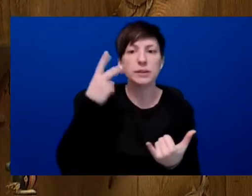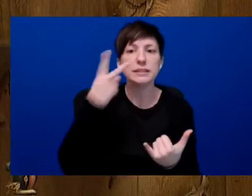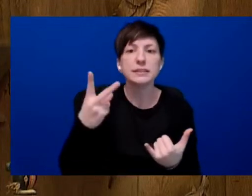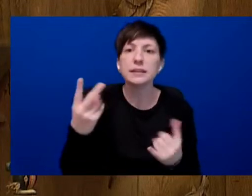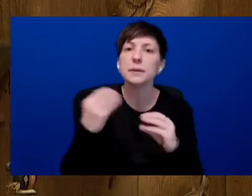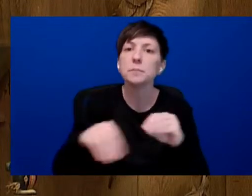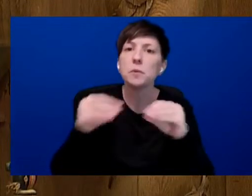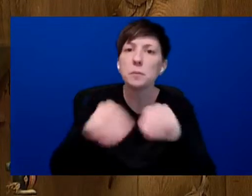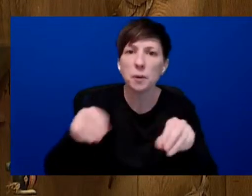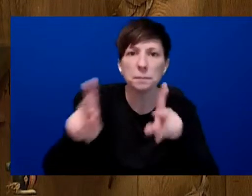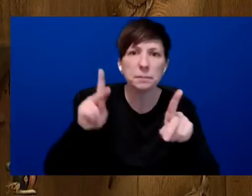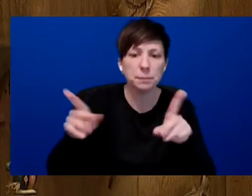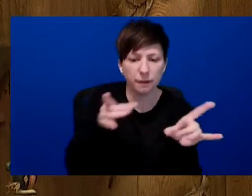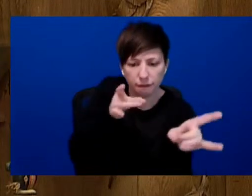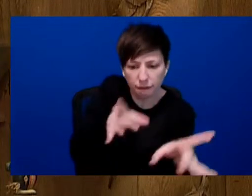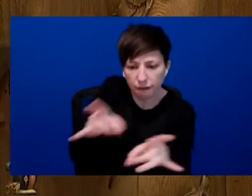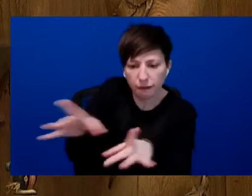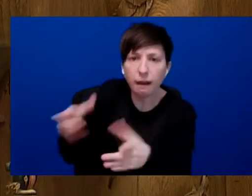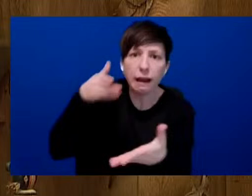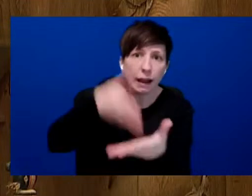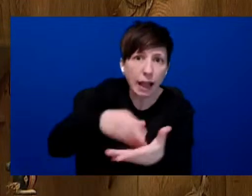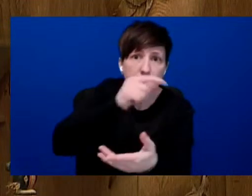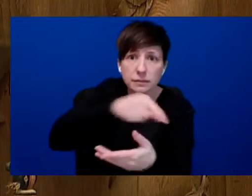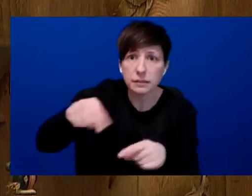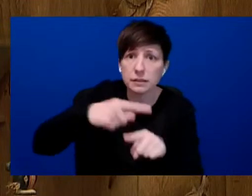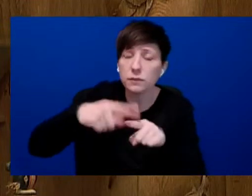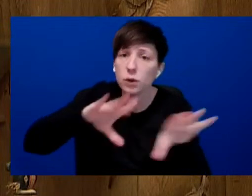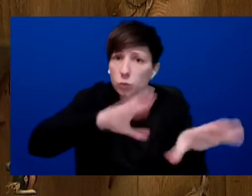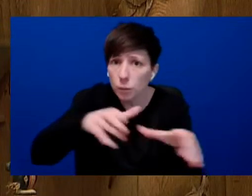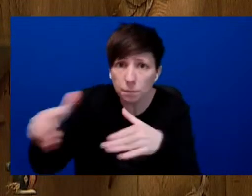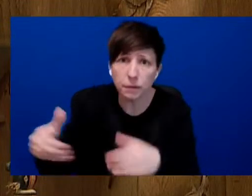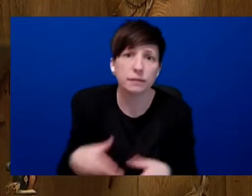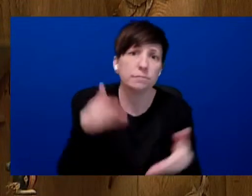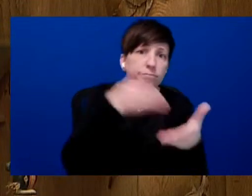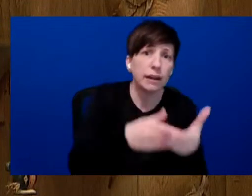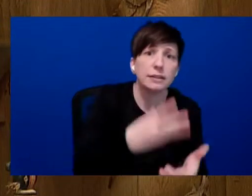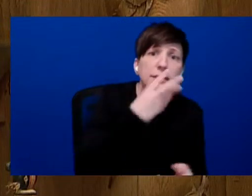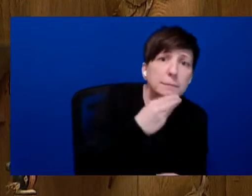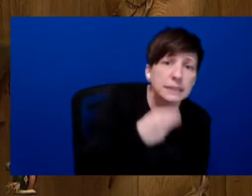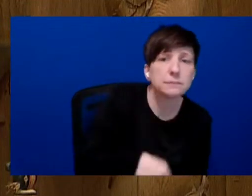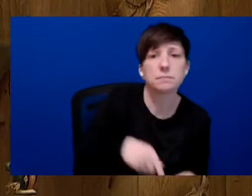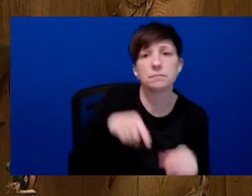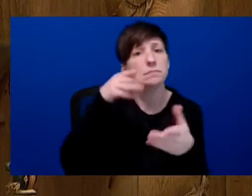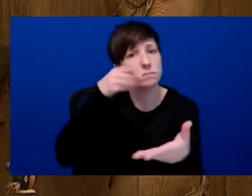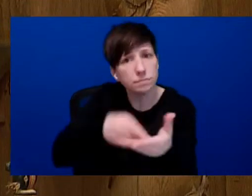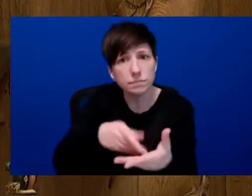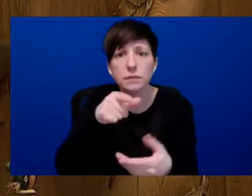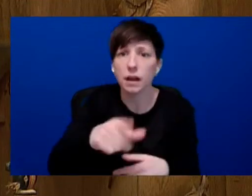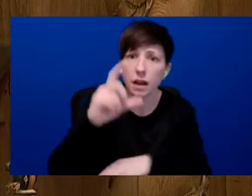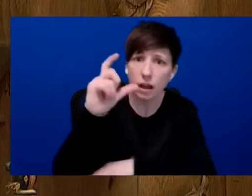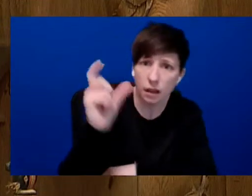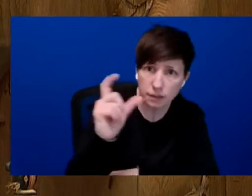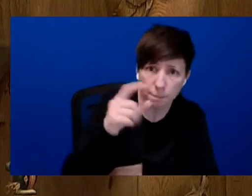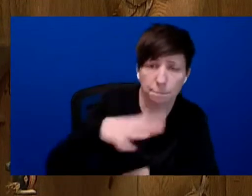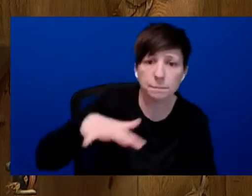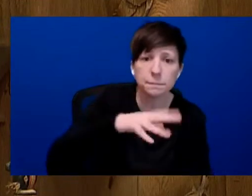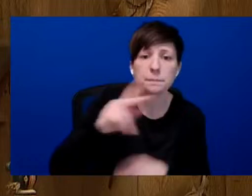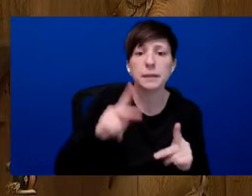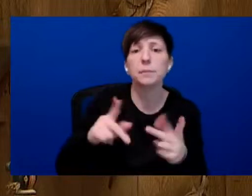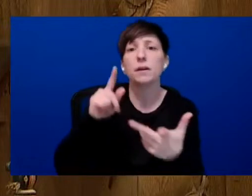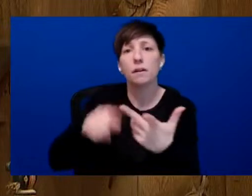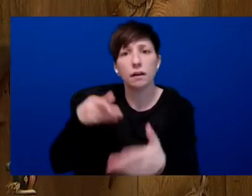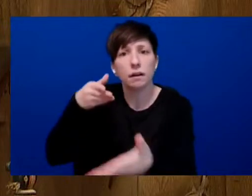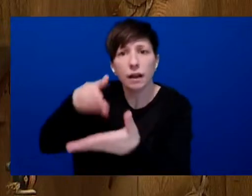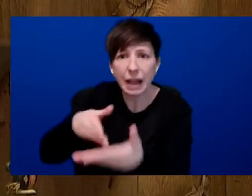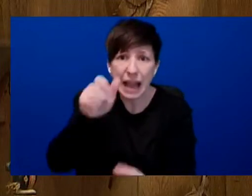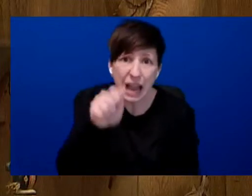anti-Semitism, Islamophobia, anti-Asian hate, and other incidents of racism. That's why this session, your government